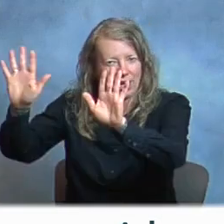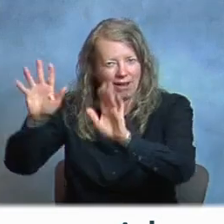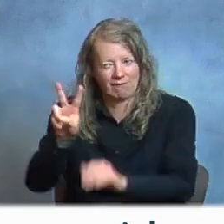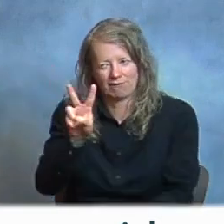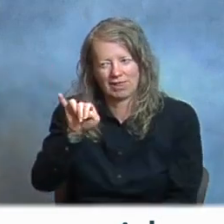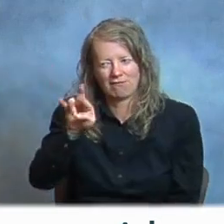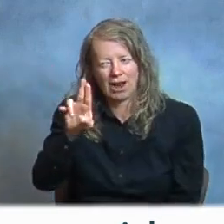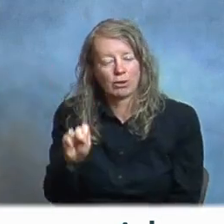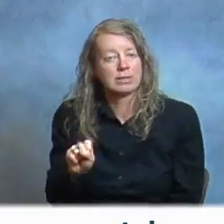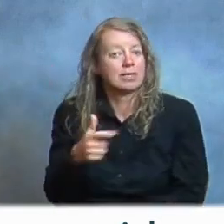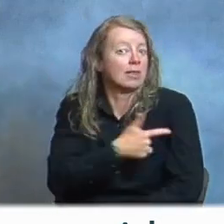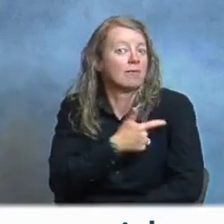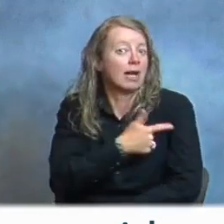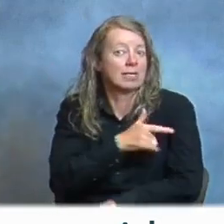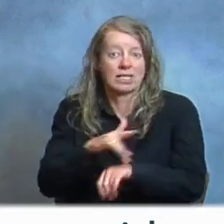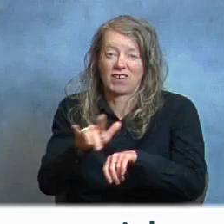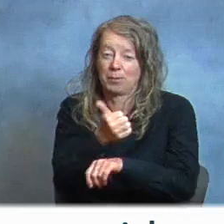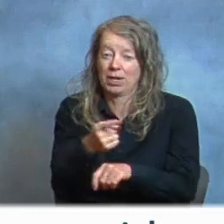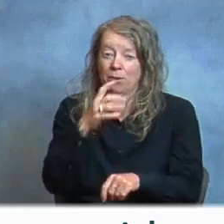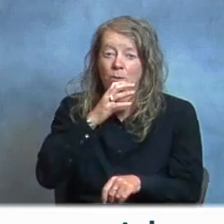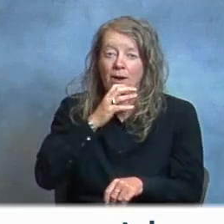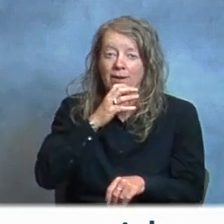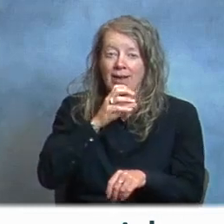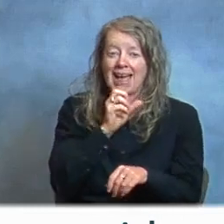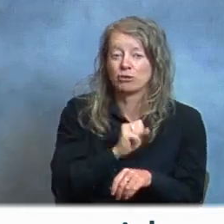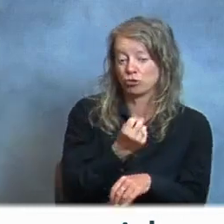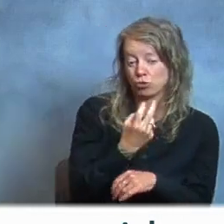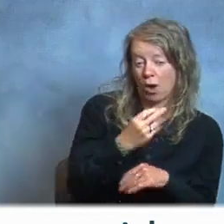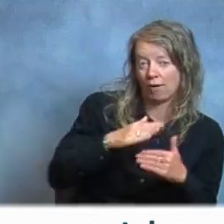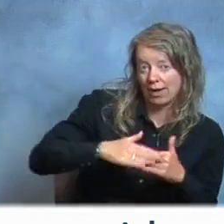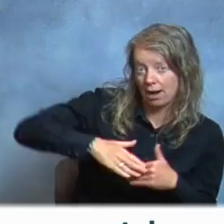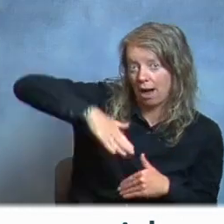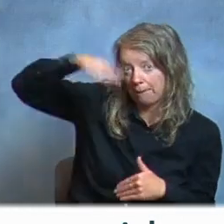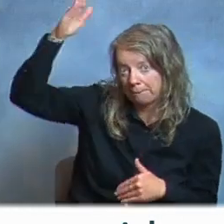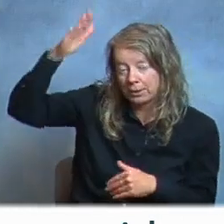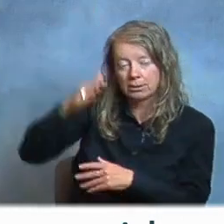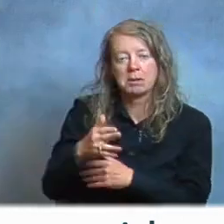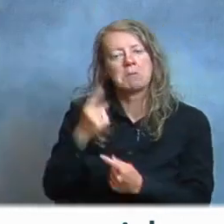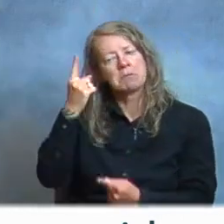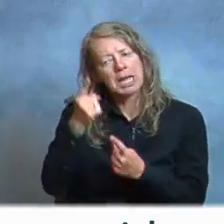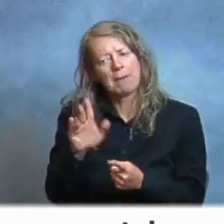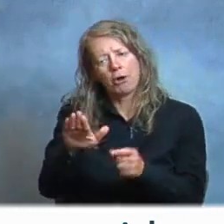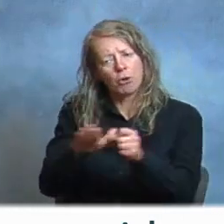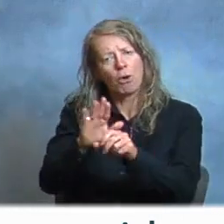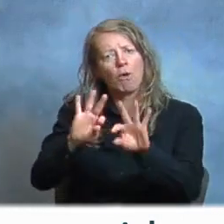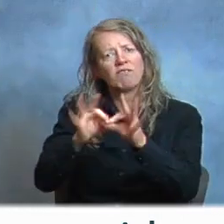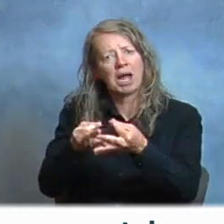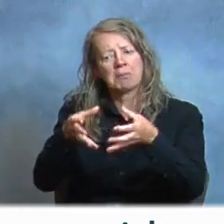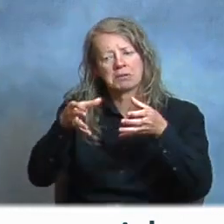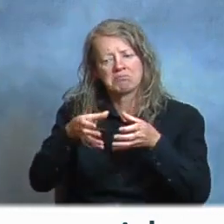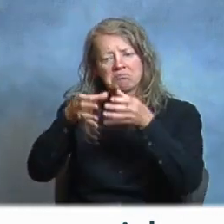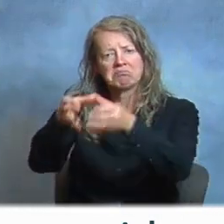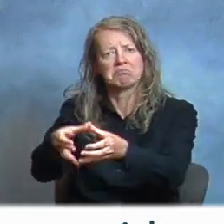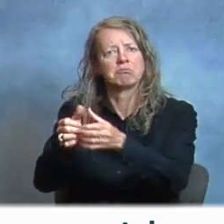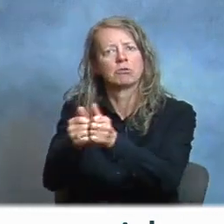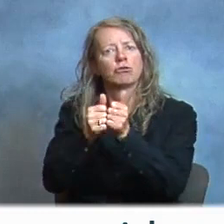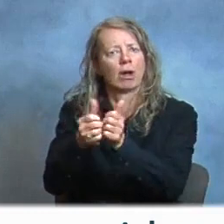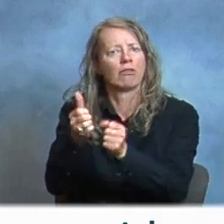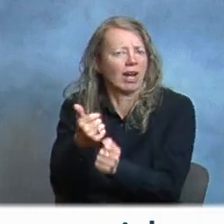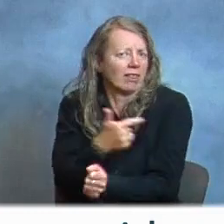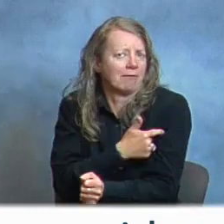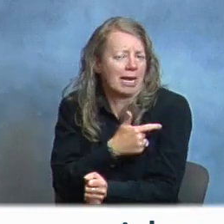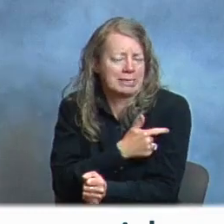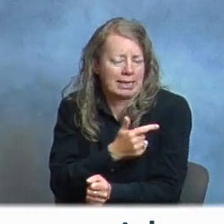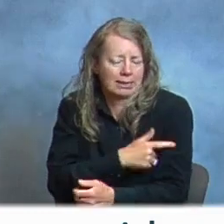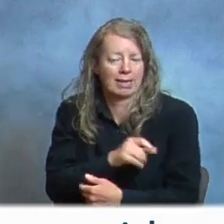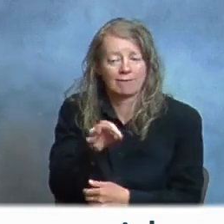12 and up, consider getting vaccinated as a family if you haven't done so already. If you have already